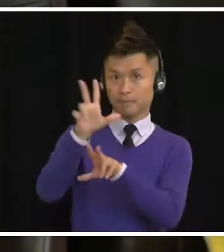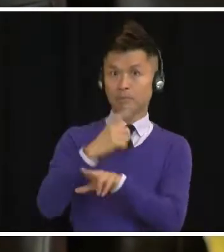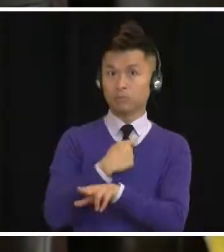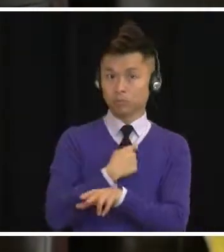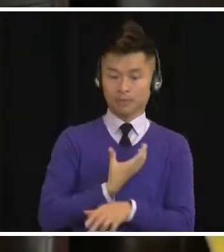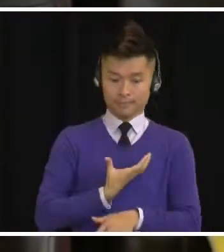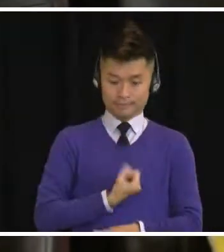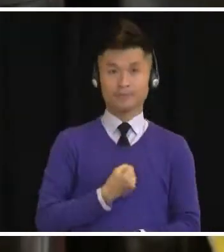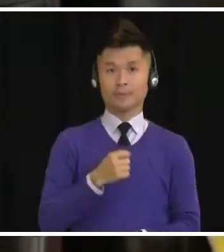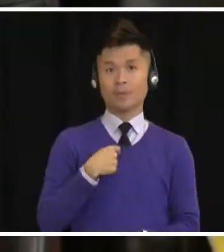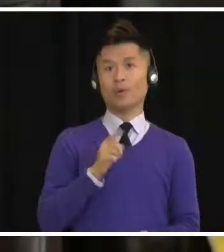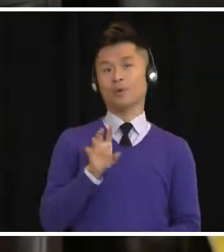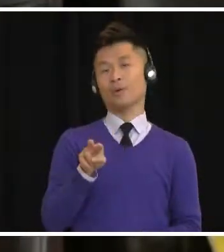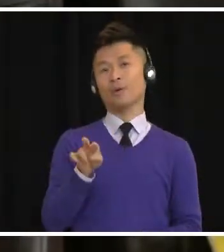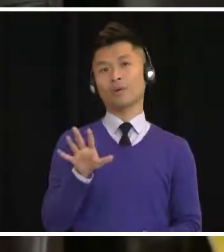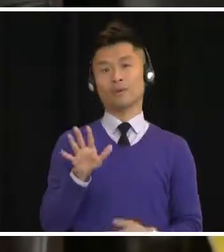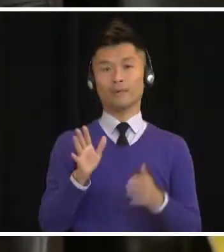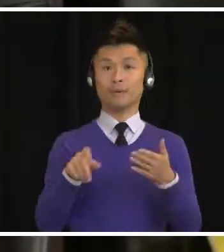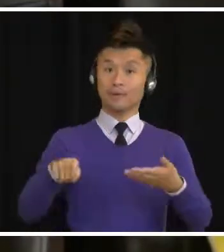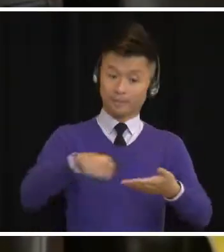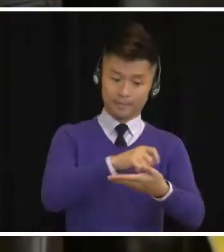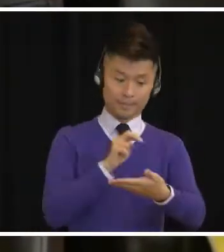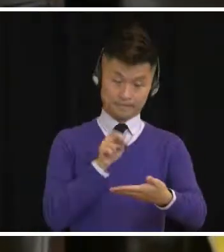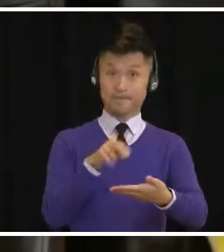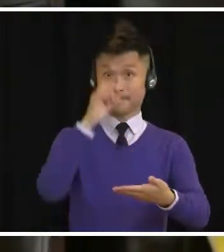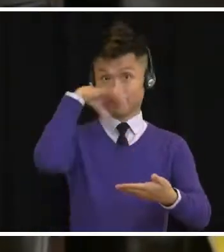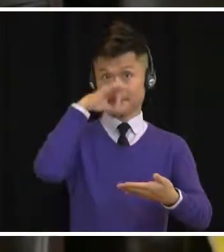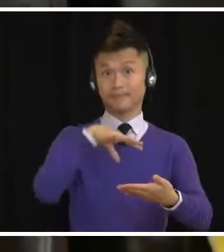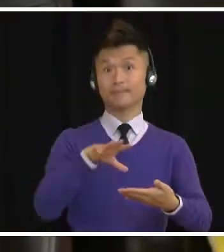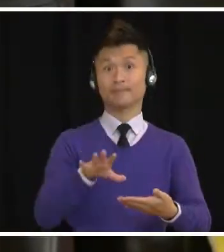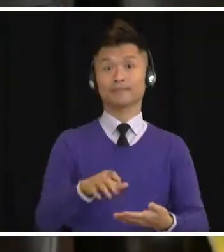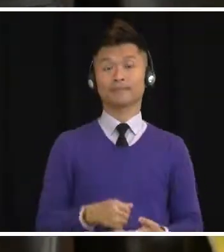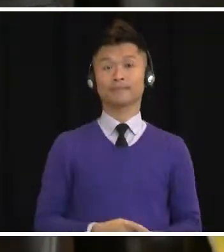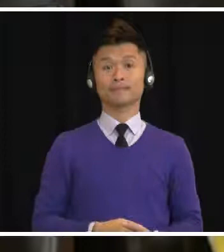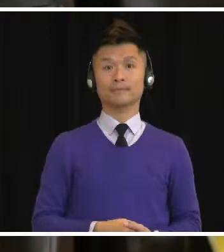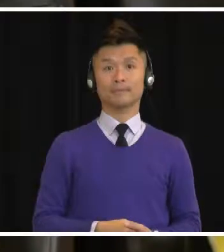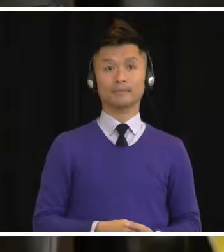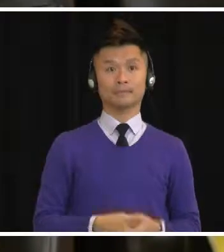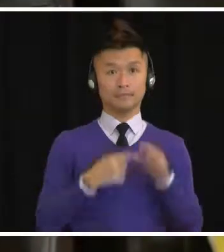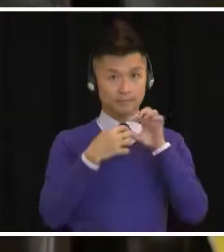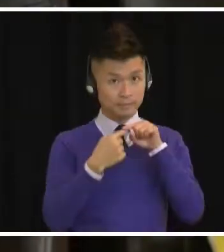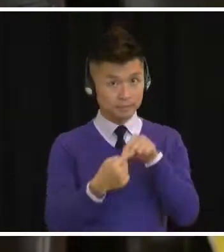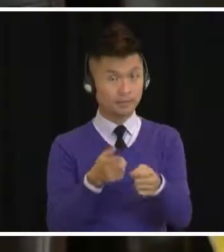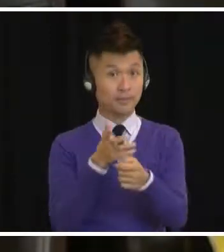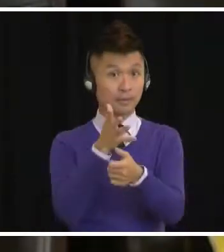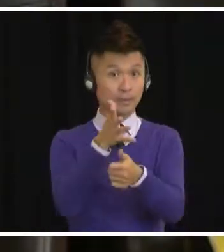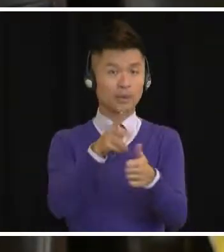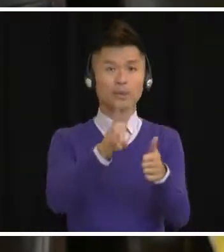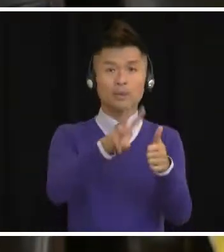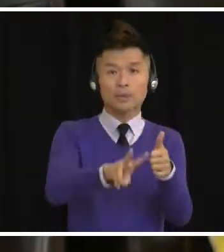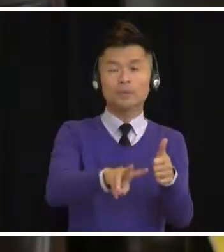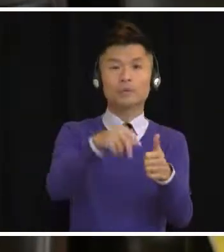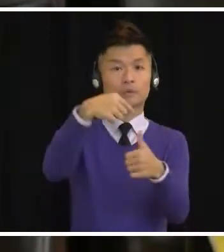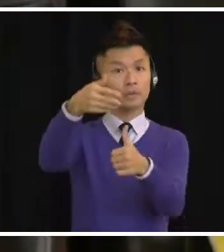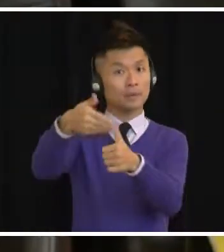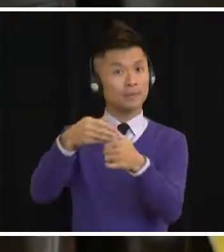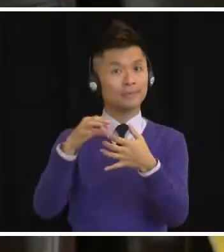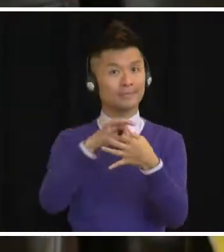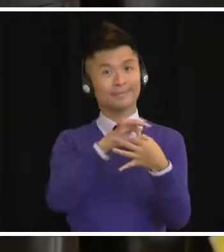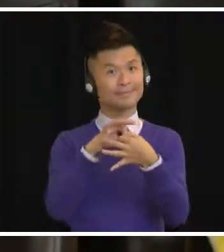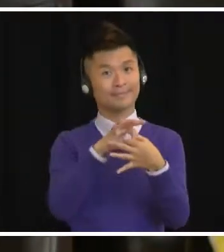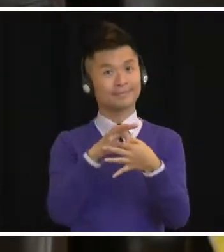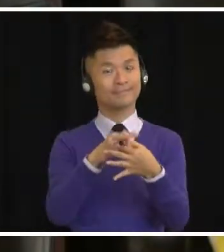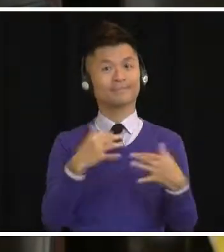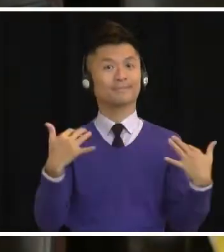one question in relation to the training of follow-up to lawyers. We understand there's quite a bit of training, but my question is, of the training